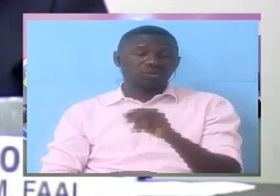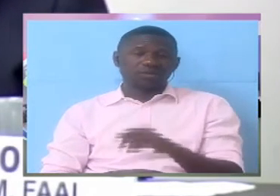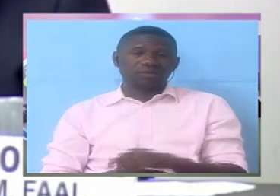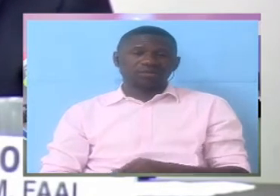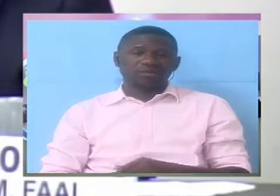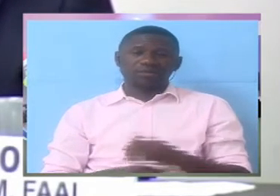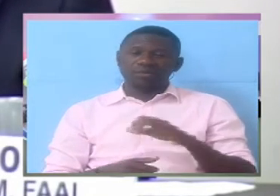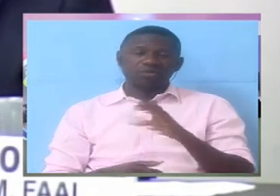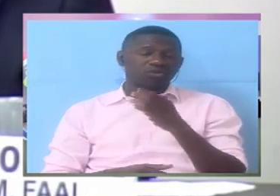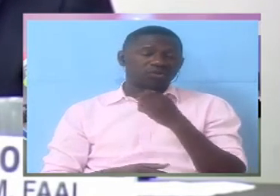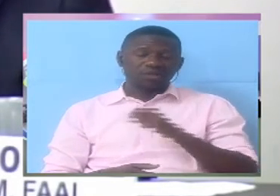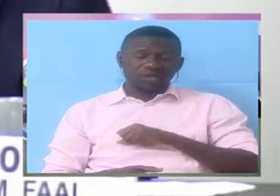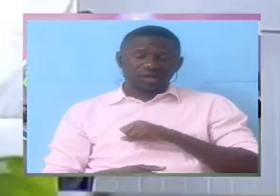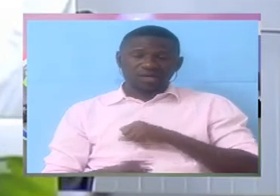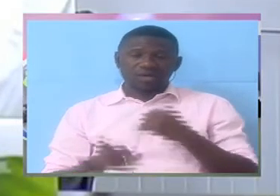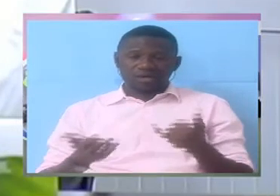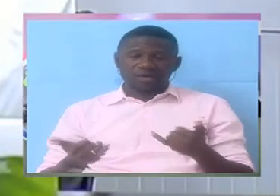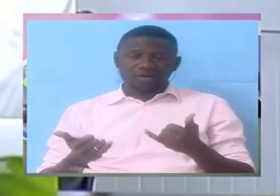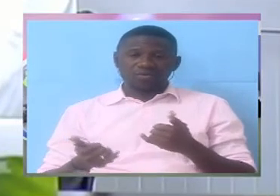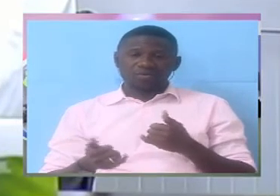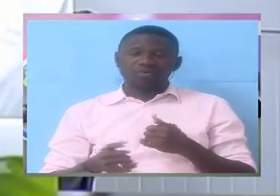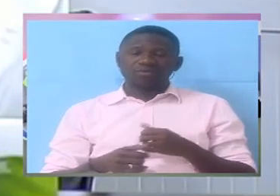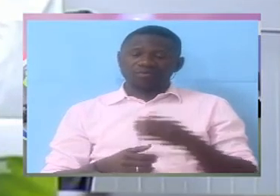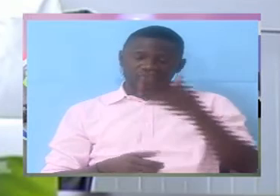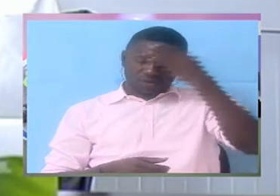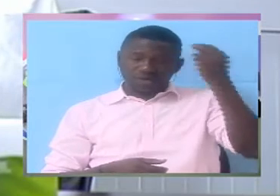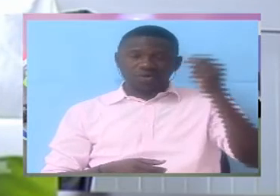No, it's my own self. It's your own self.